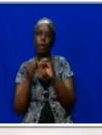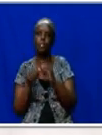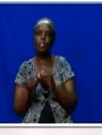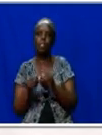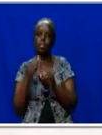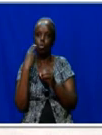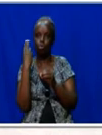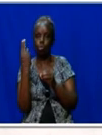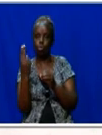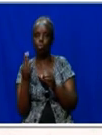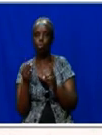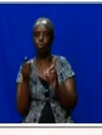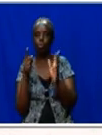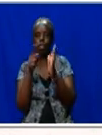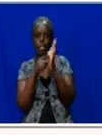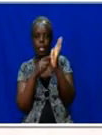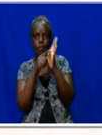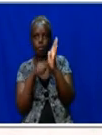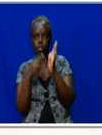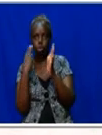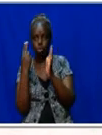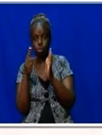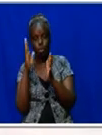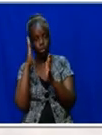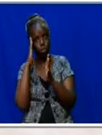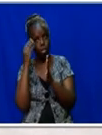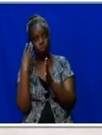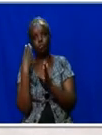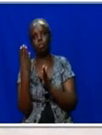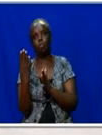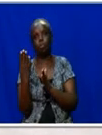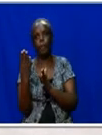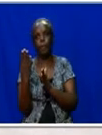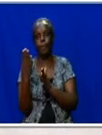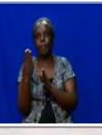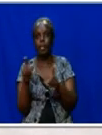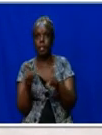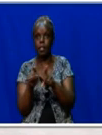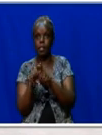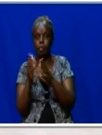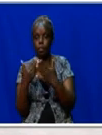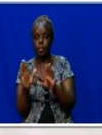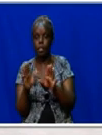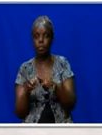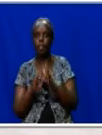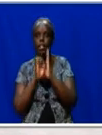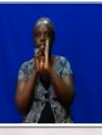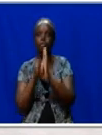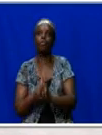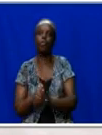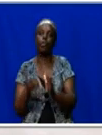times 2, we know the answer is 4. In the same way, if I gave you